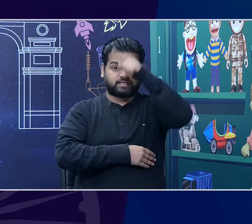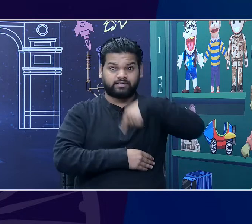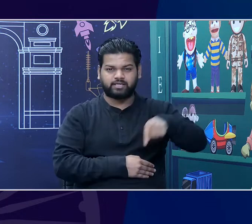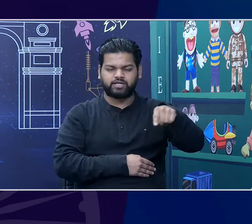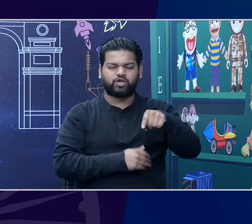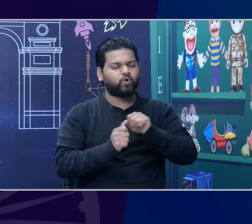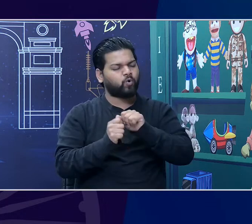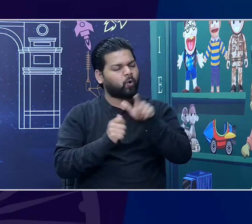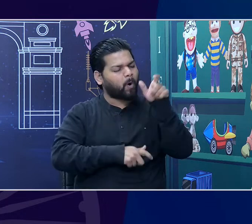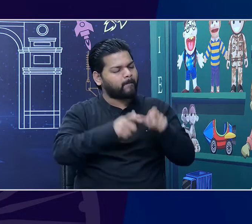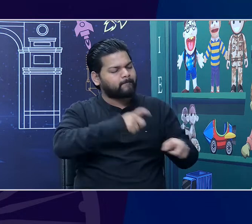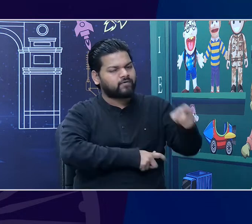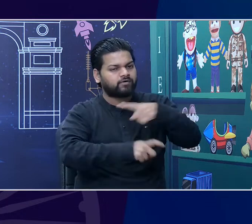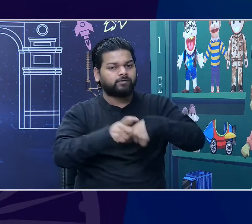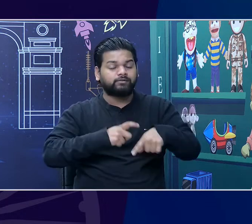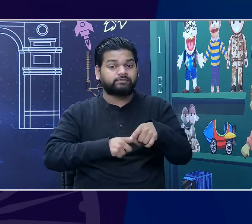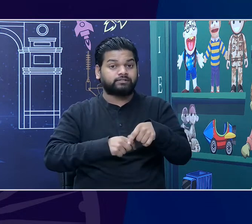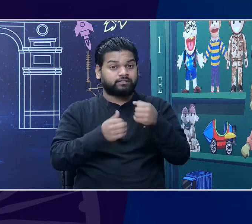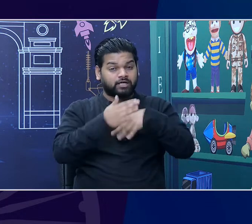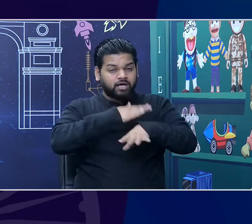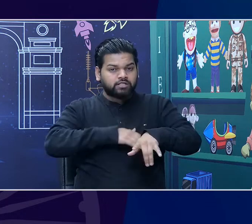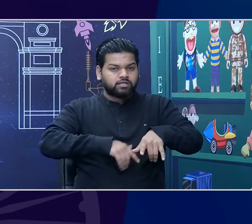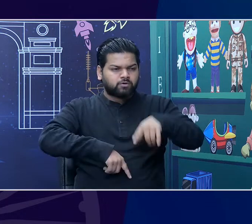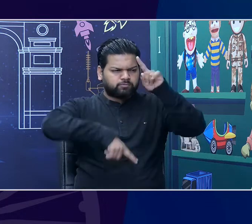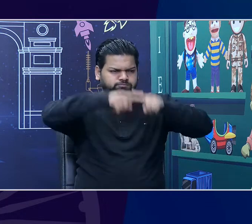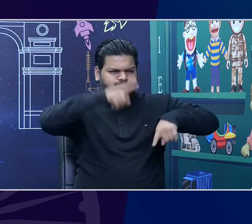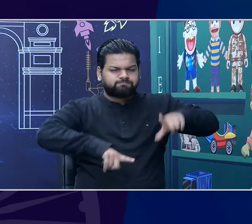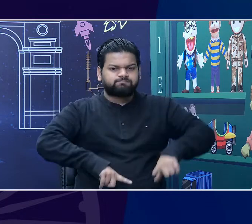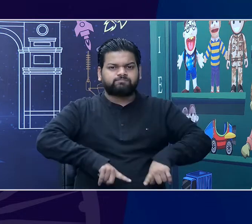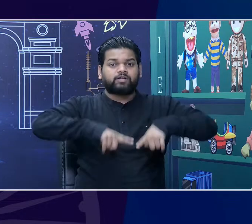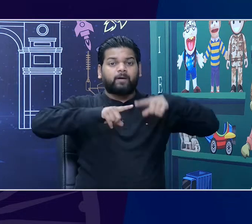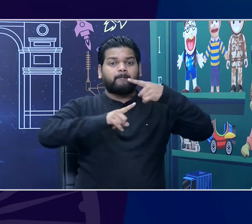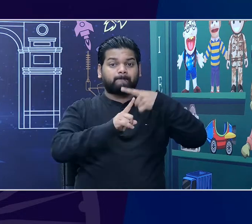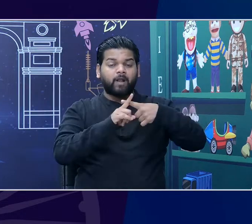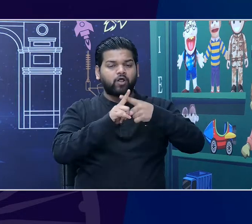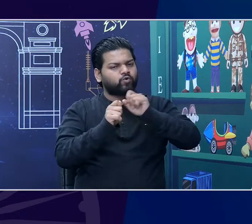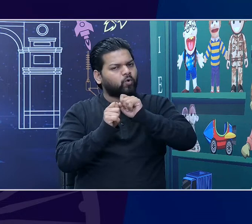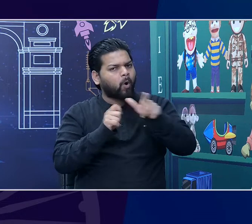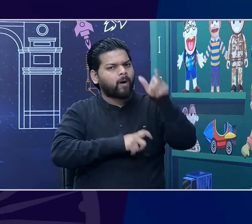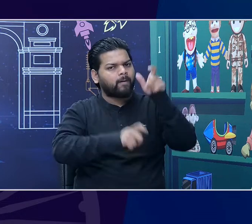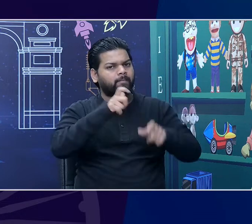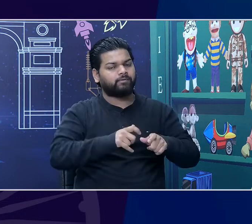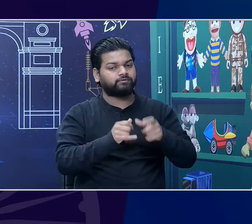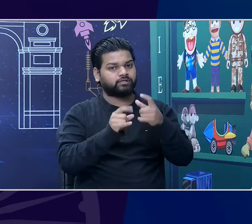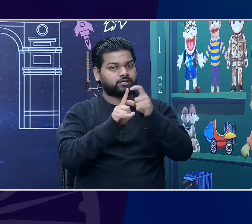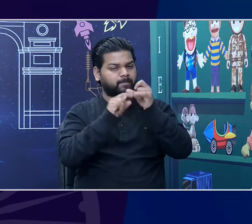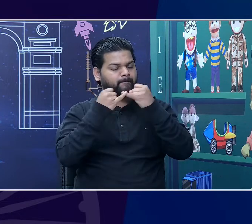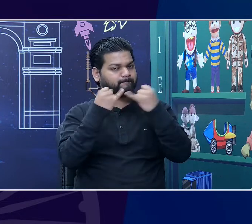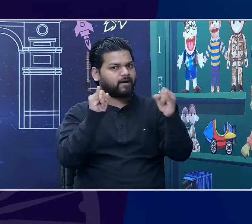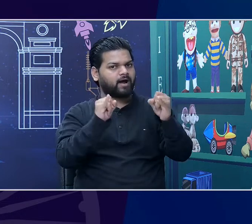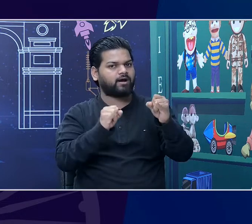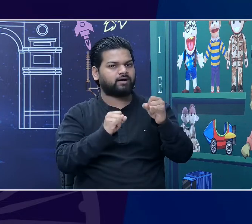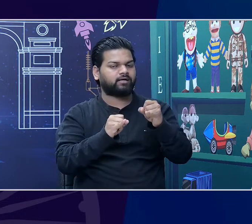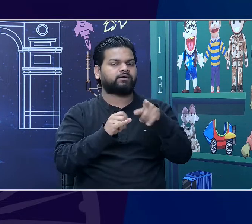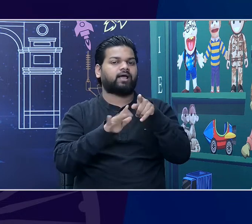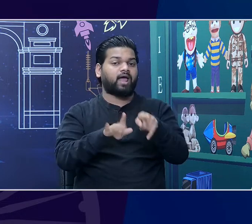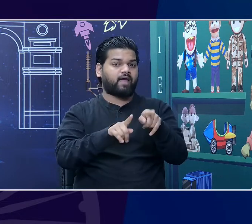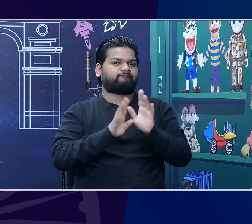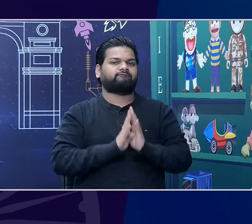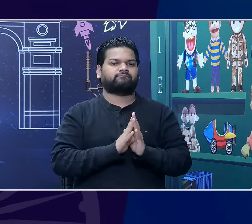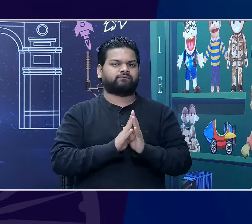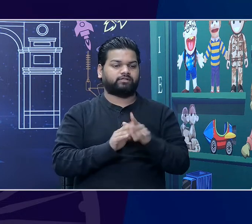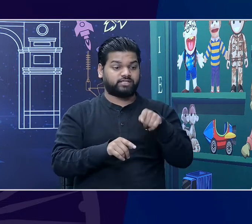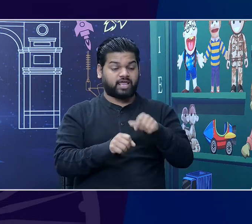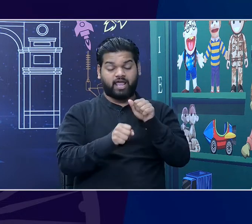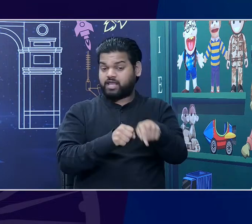multilateralism, India G20 presidency would be a watershed moment in our history as it seeks to play a very important role